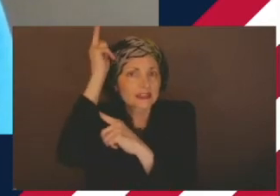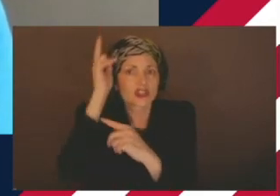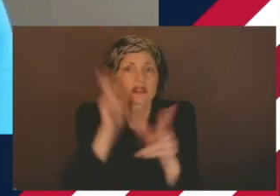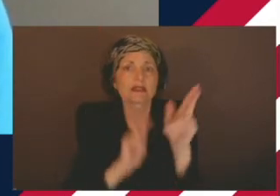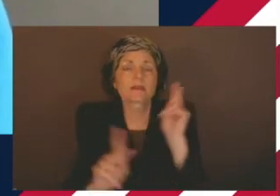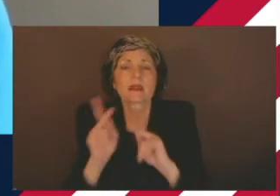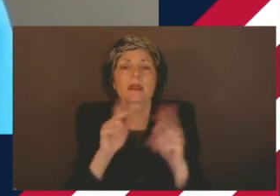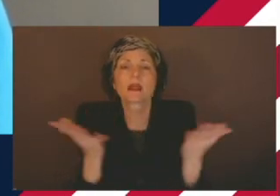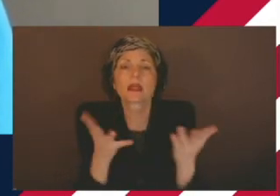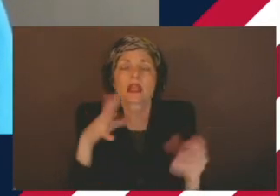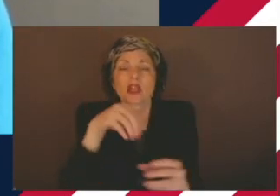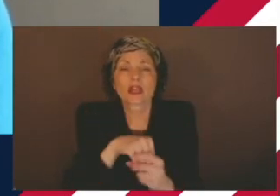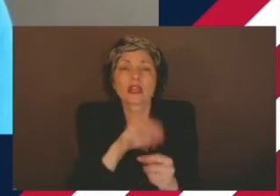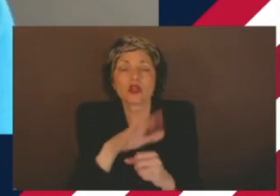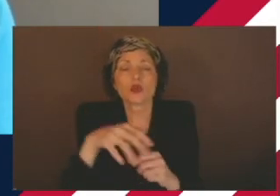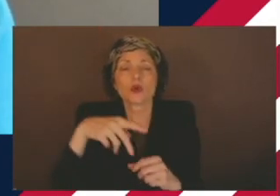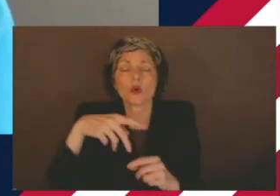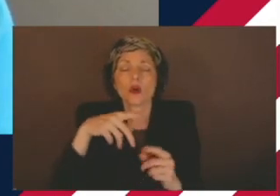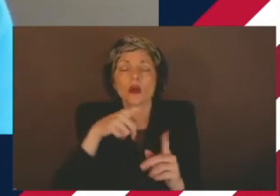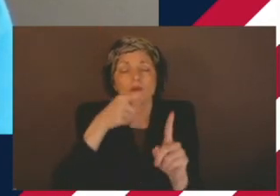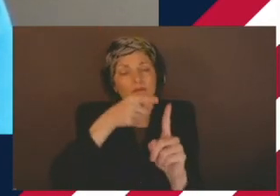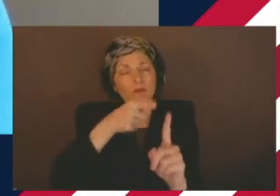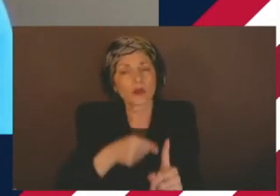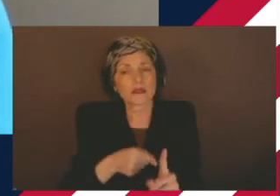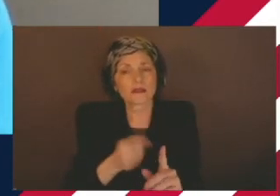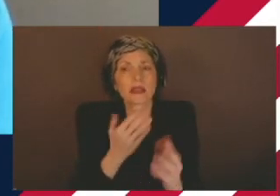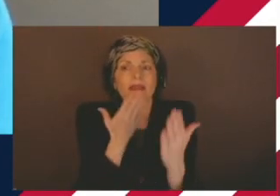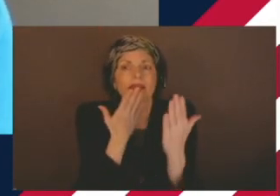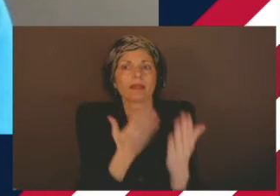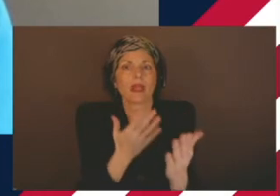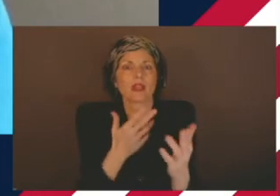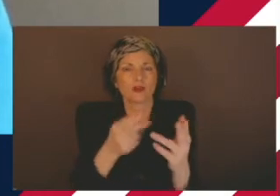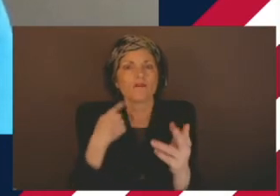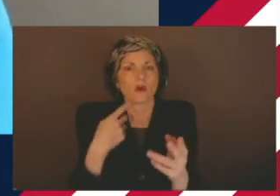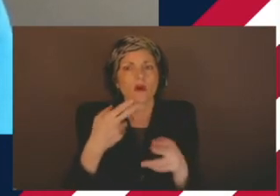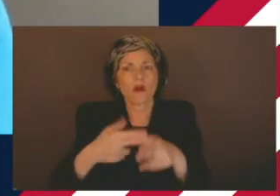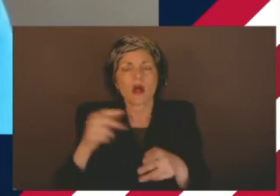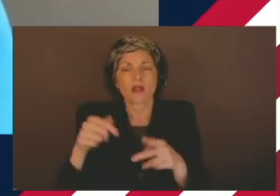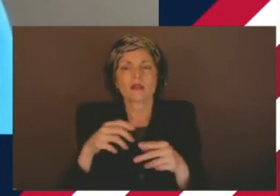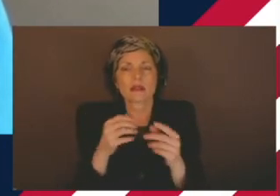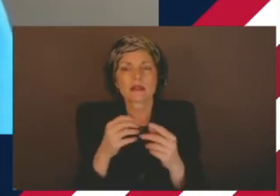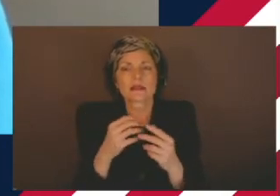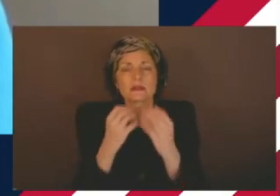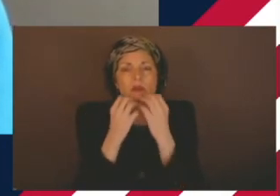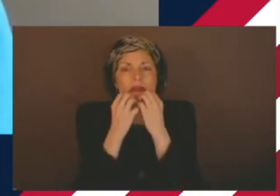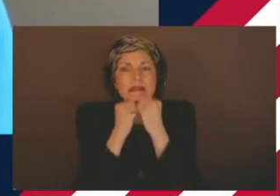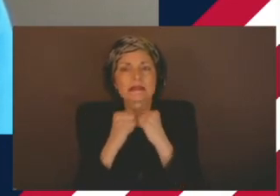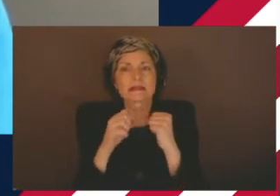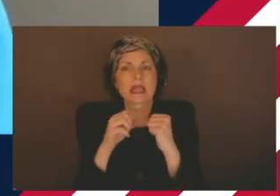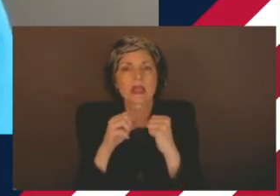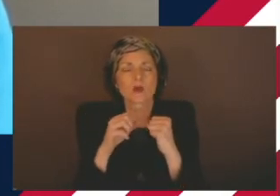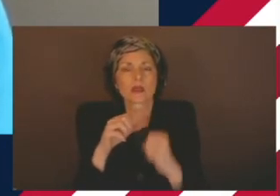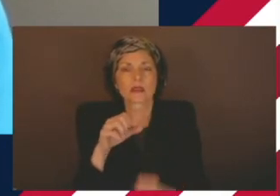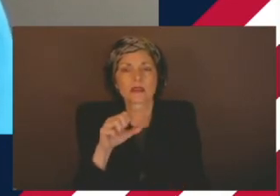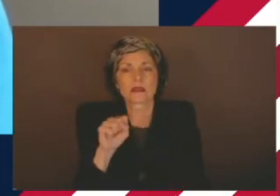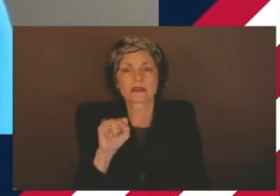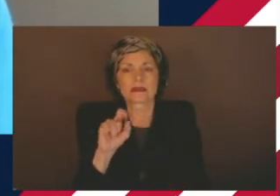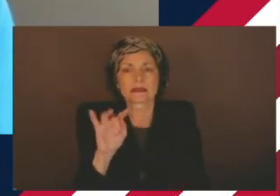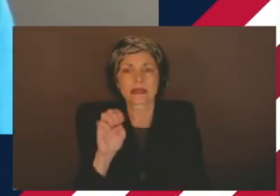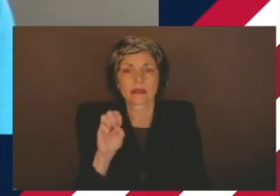our hearing on sacred sites. I truly appreciate having you there for all of